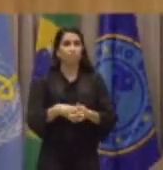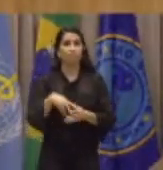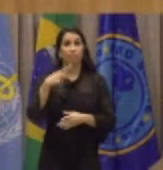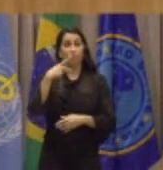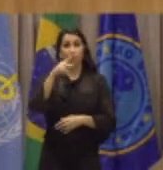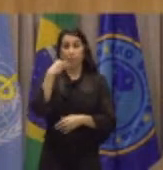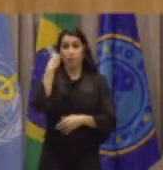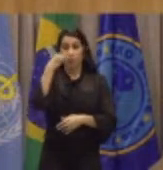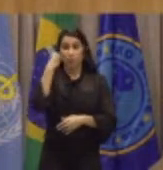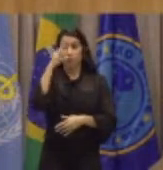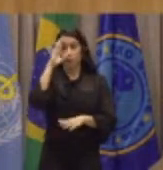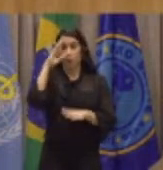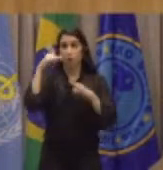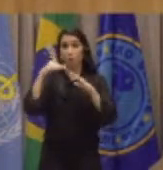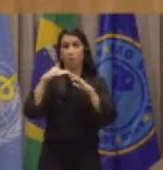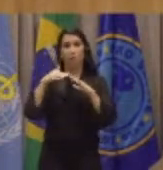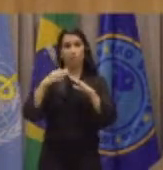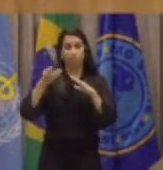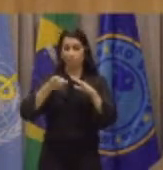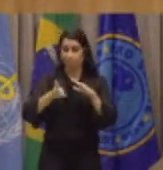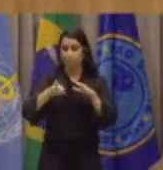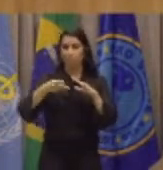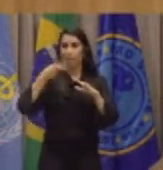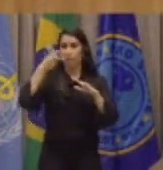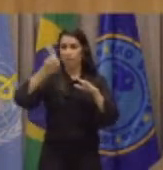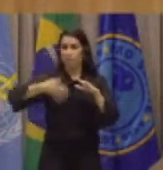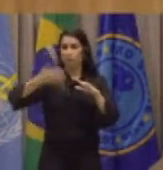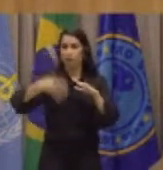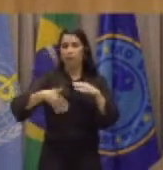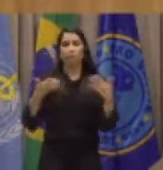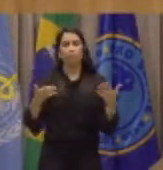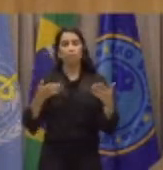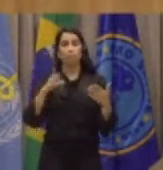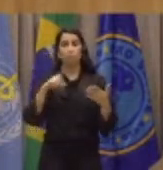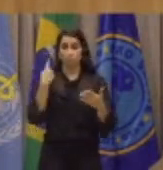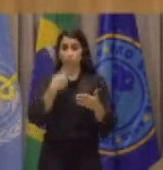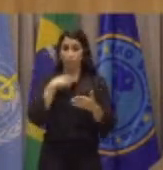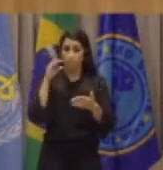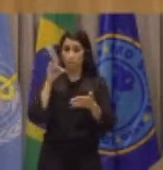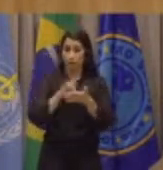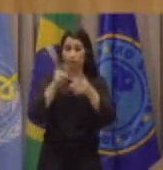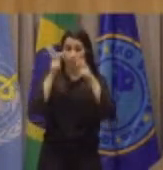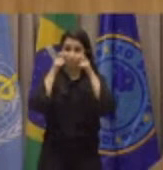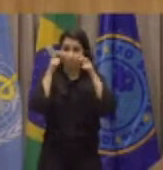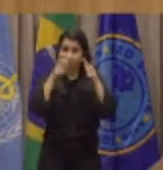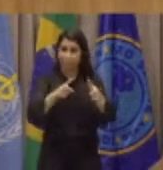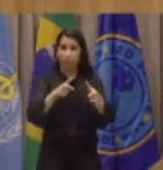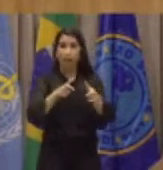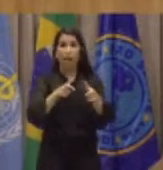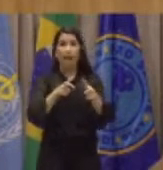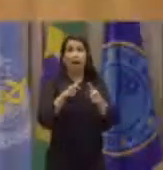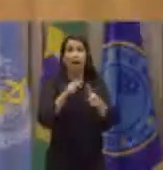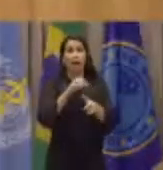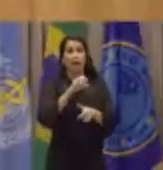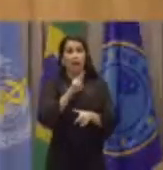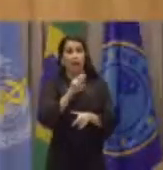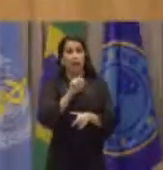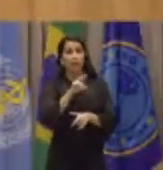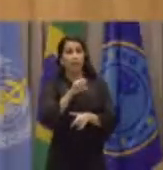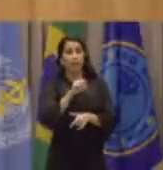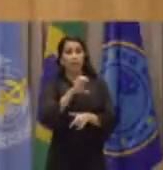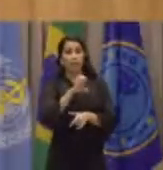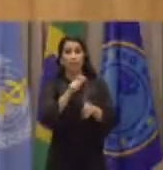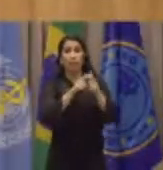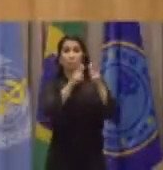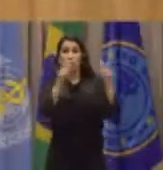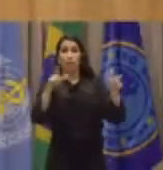Your experience, it shows what we said, something that we seek to increase the